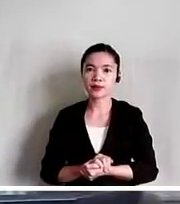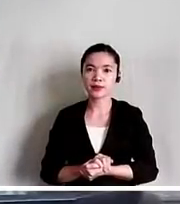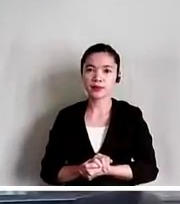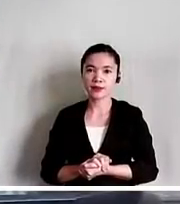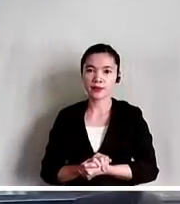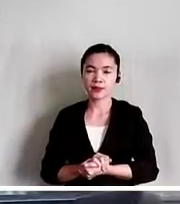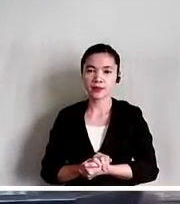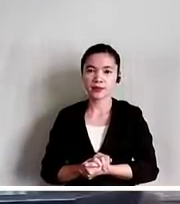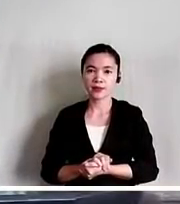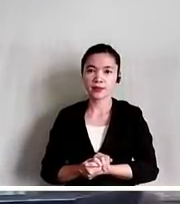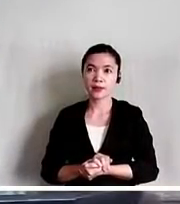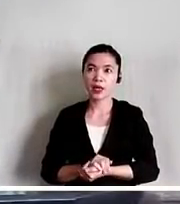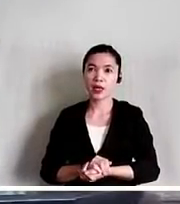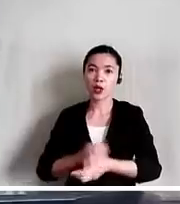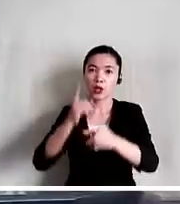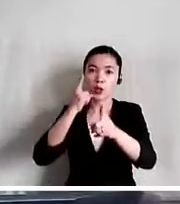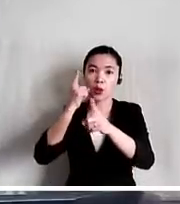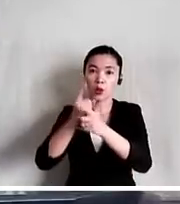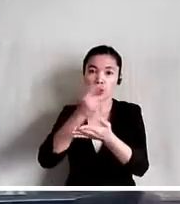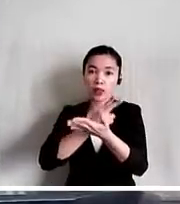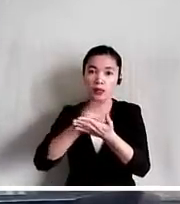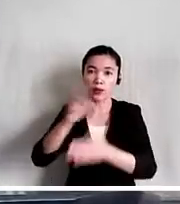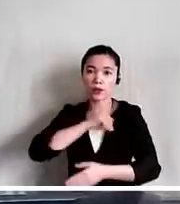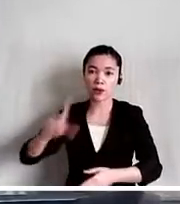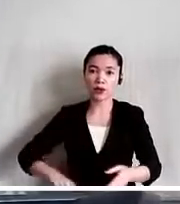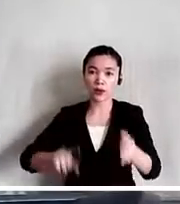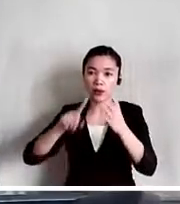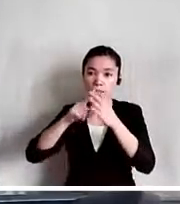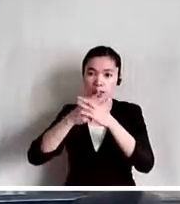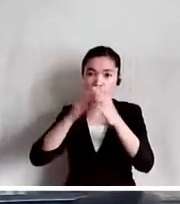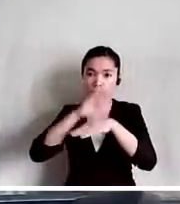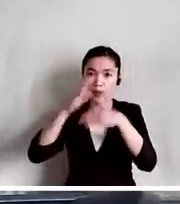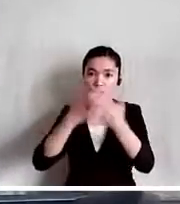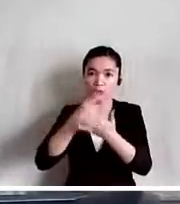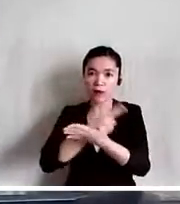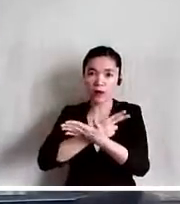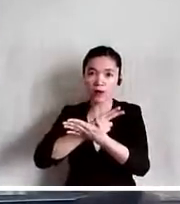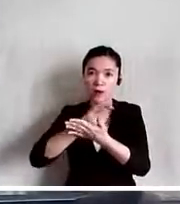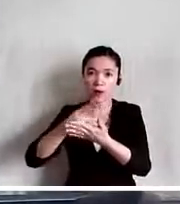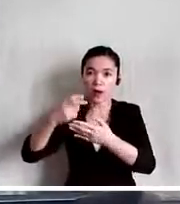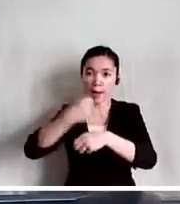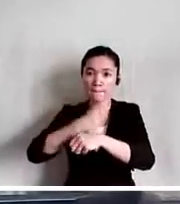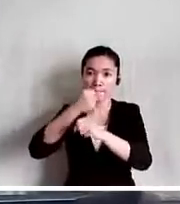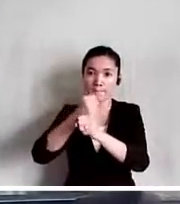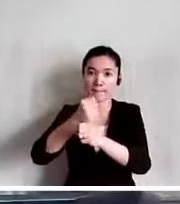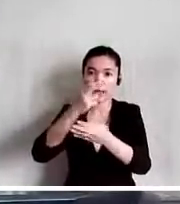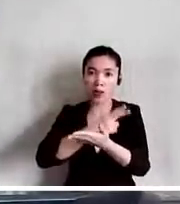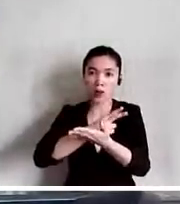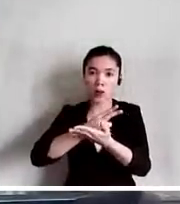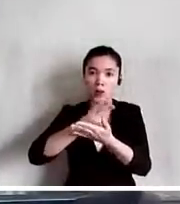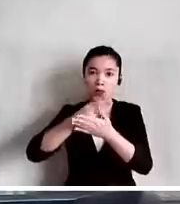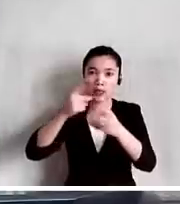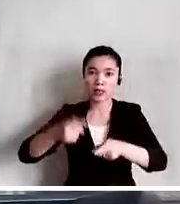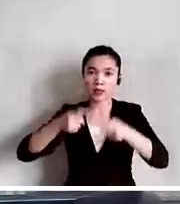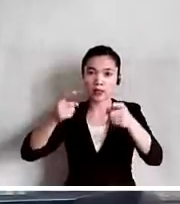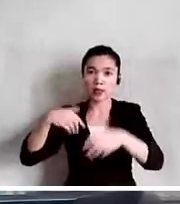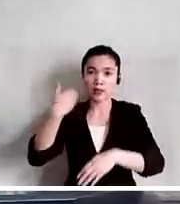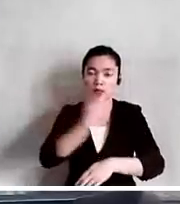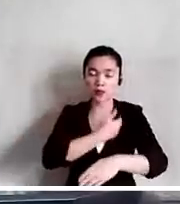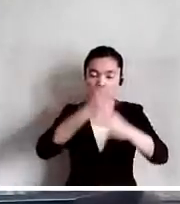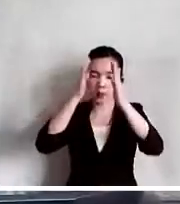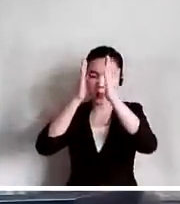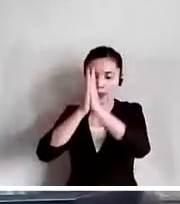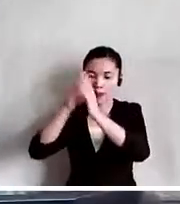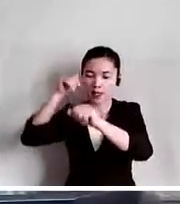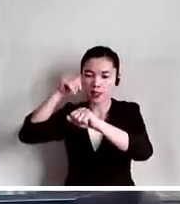You are indeed holy, O Lord, the fount of all holiness. Make holy, therefore, these gifts, we pray, by sending down